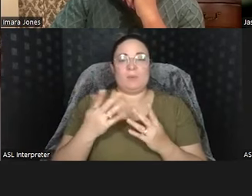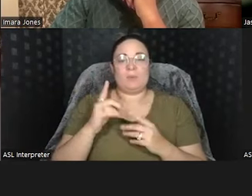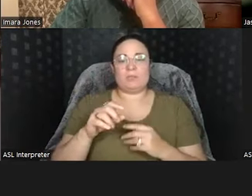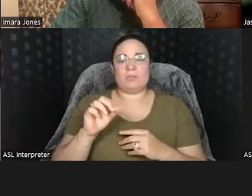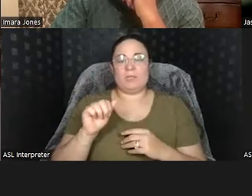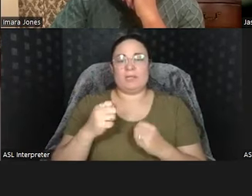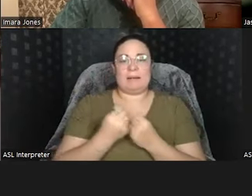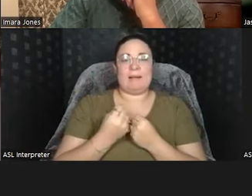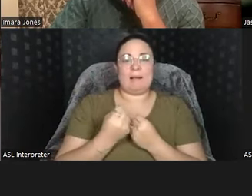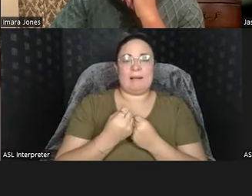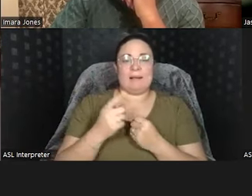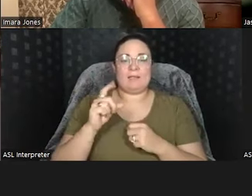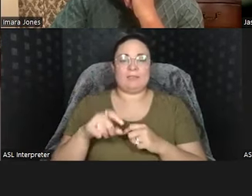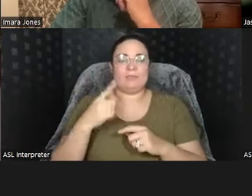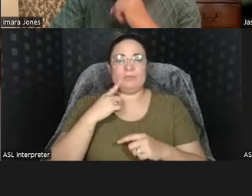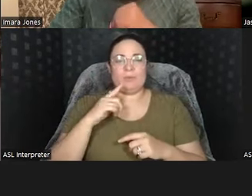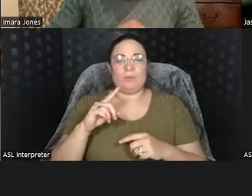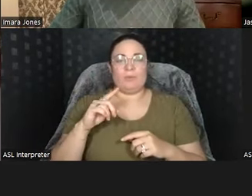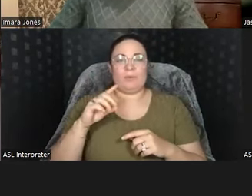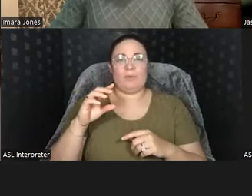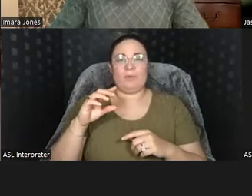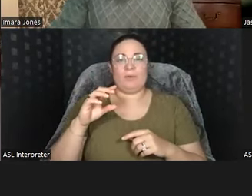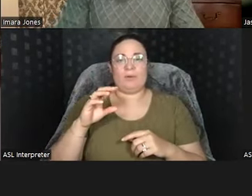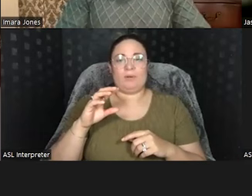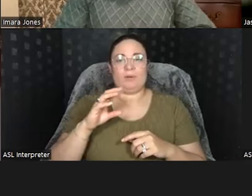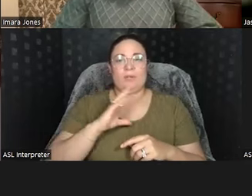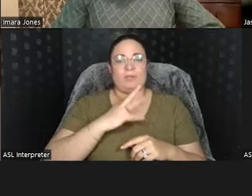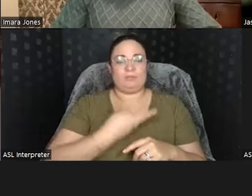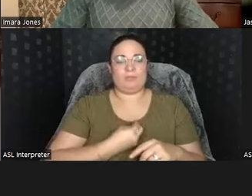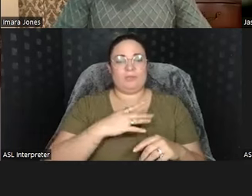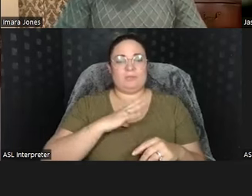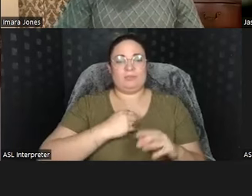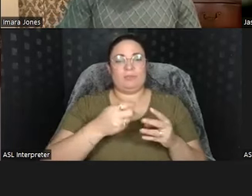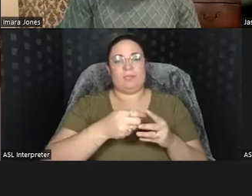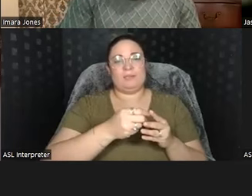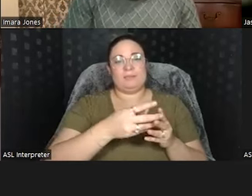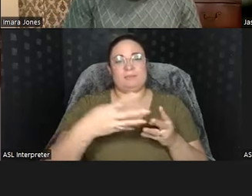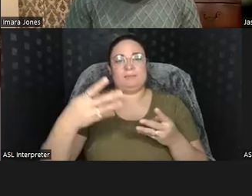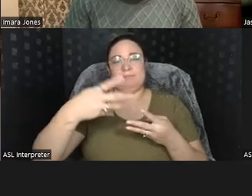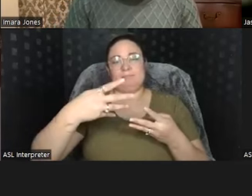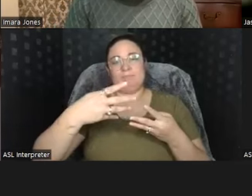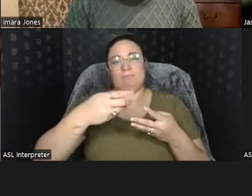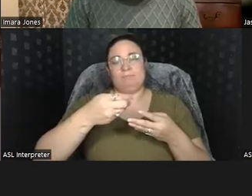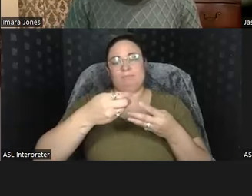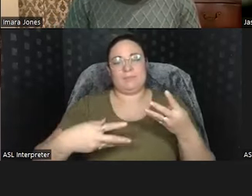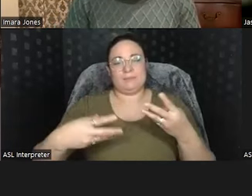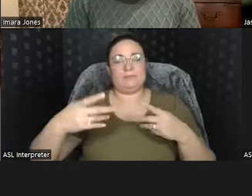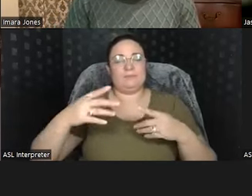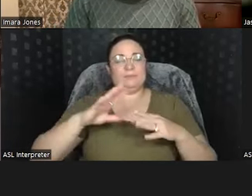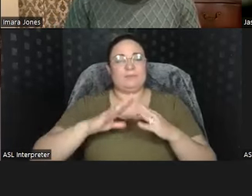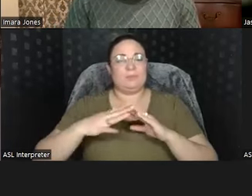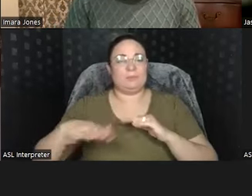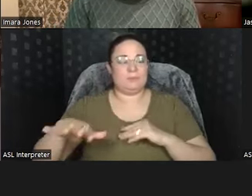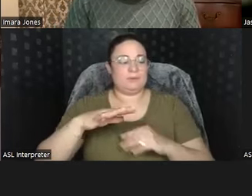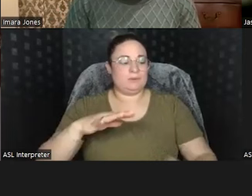to combat gender-based violence against trans and gender-expansive communities? What resources are available for allies to learn more and become more involved